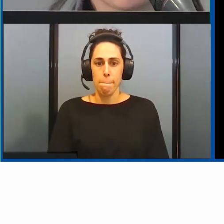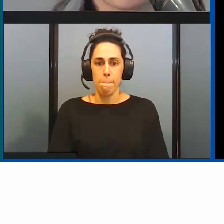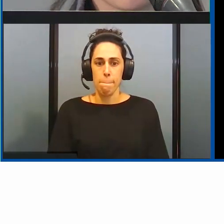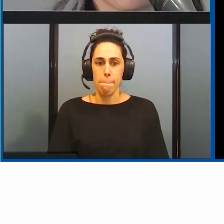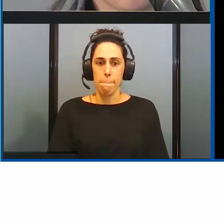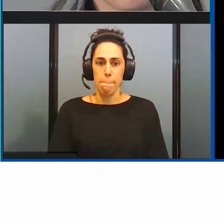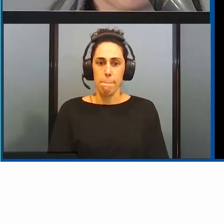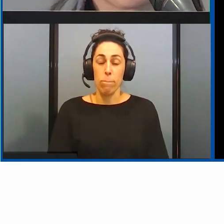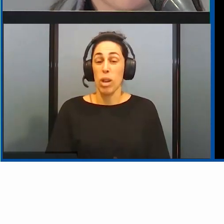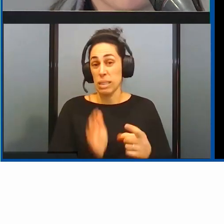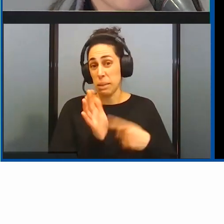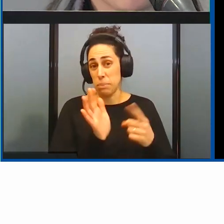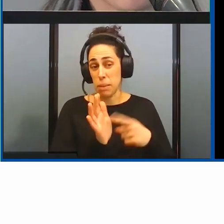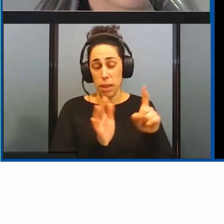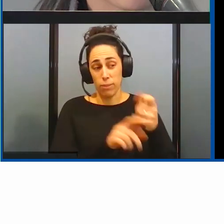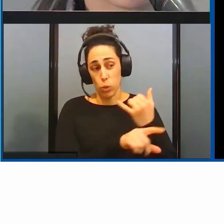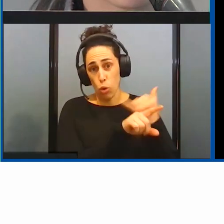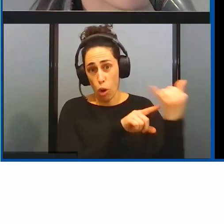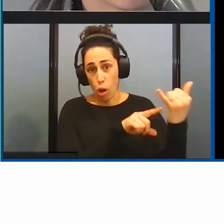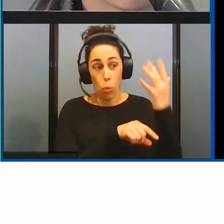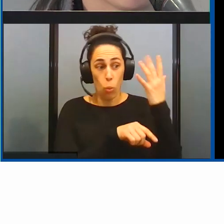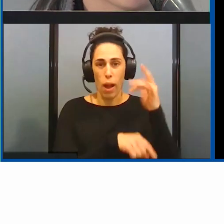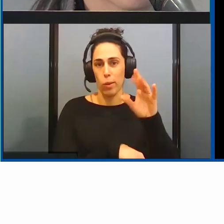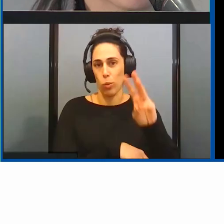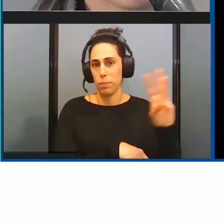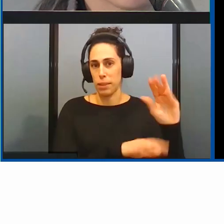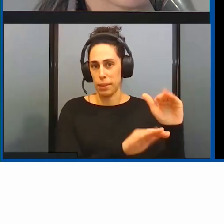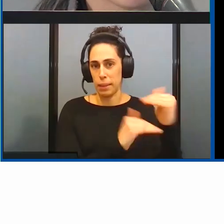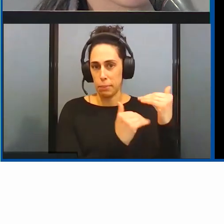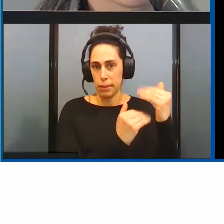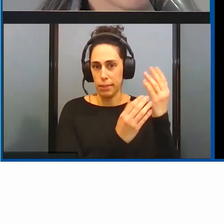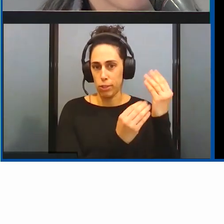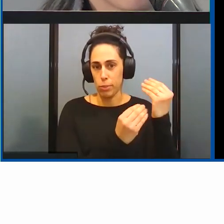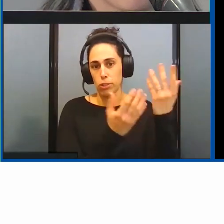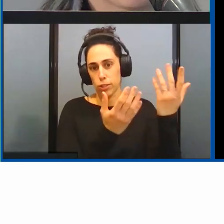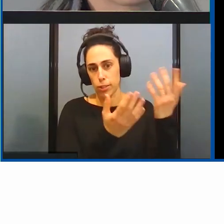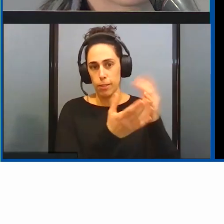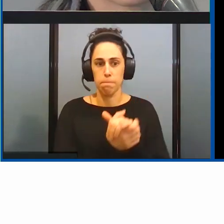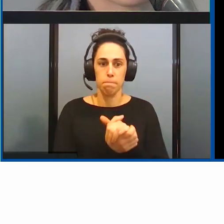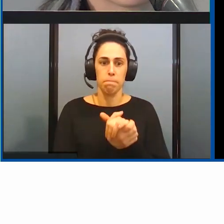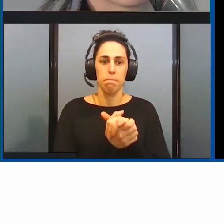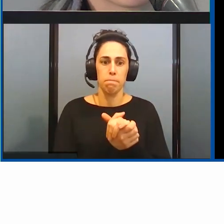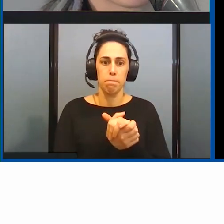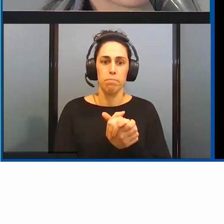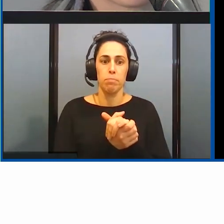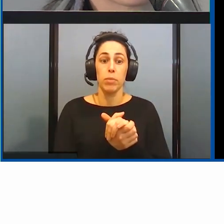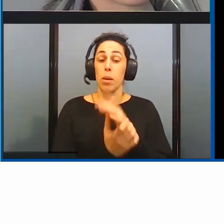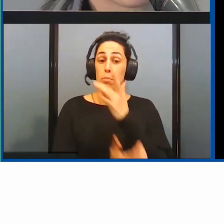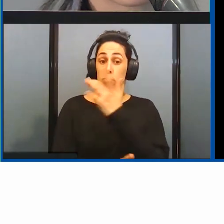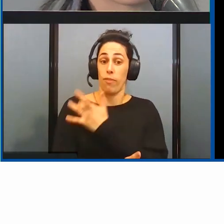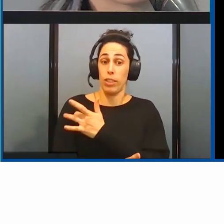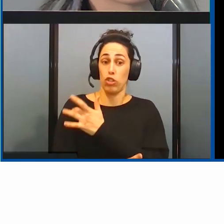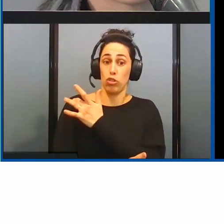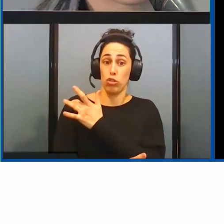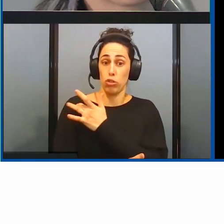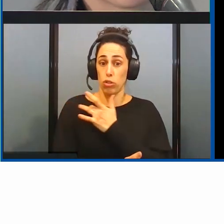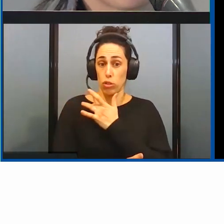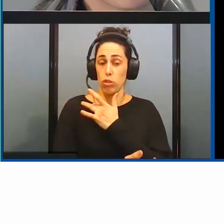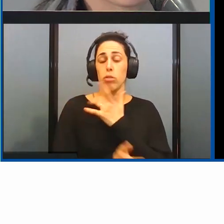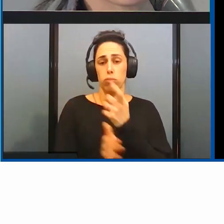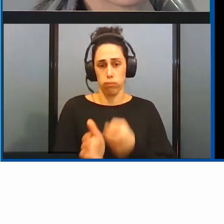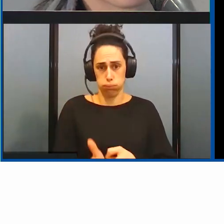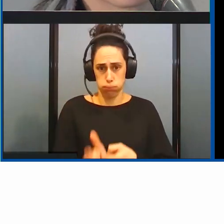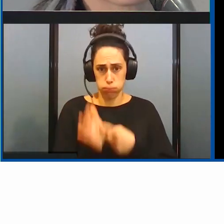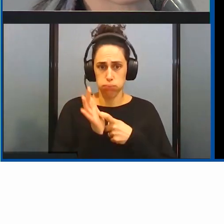So I just listed a few. There's, I think, around 20 specialty clinics. Community Legal Education Ontario is one